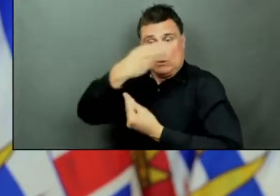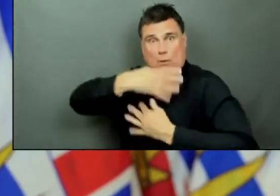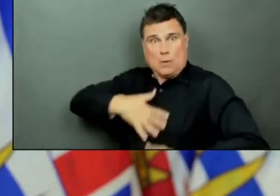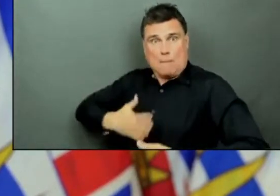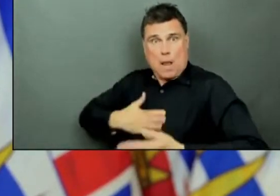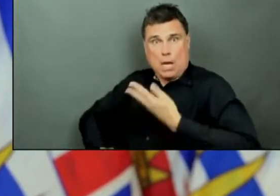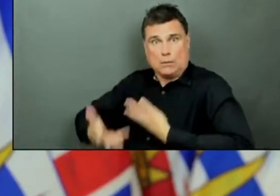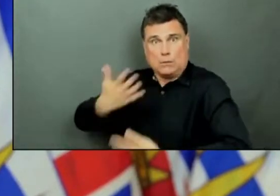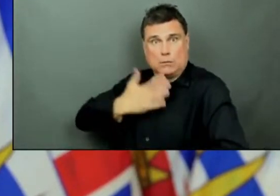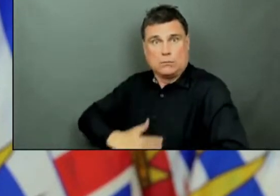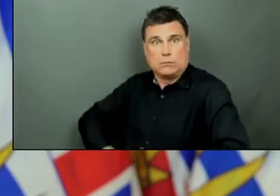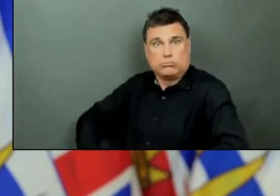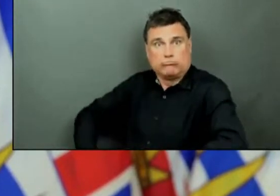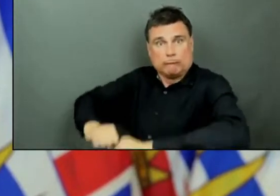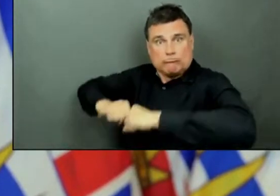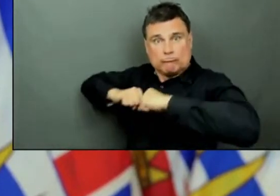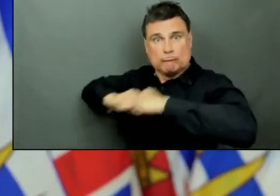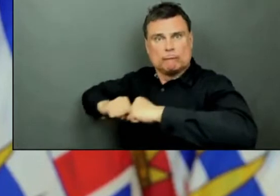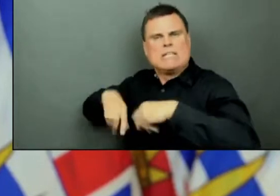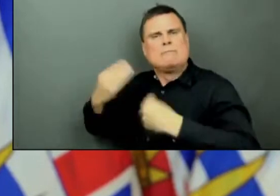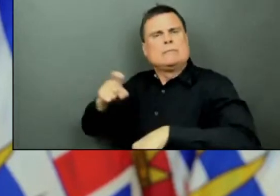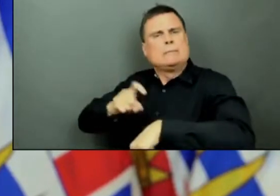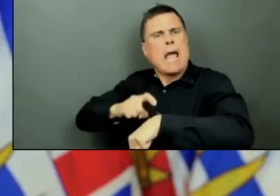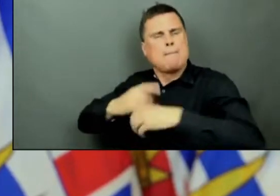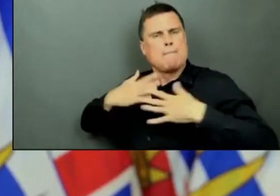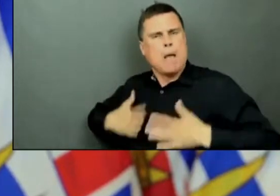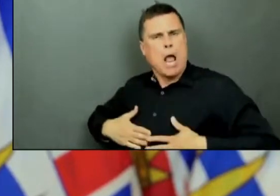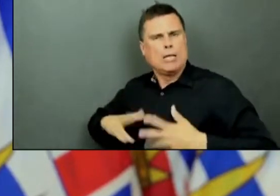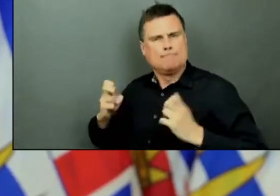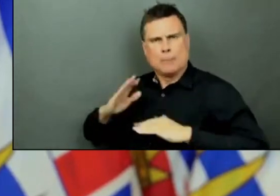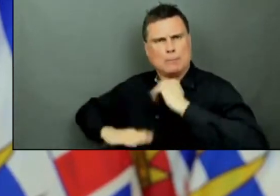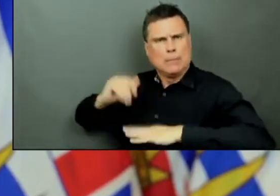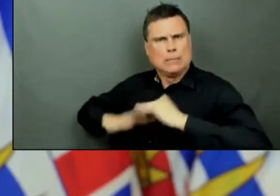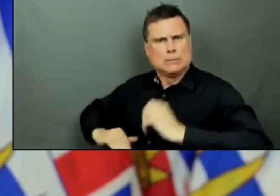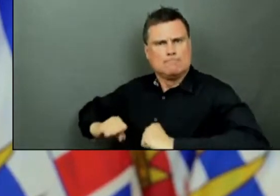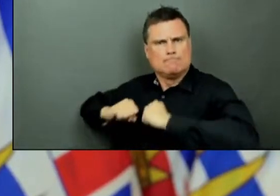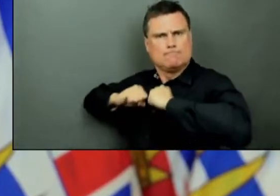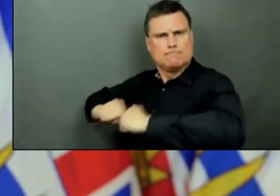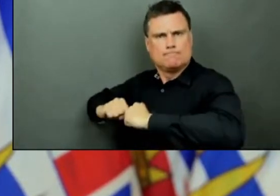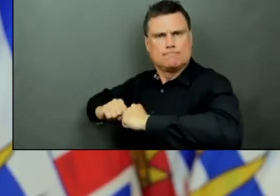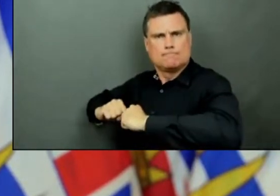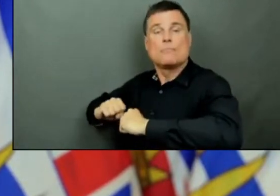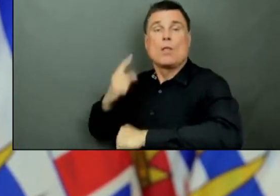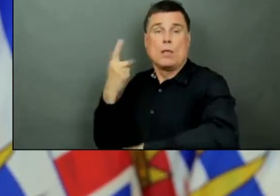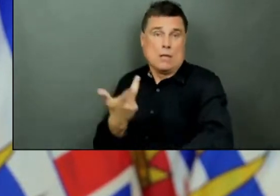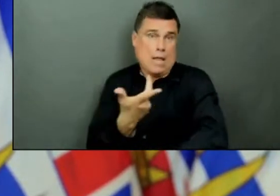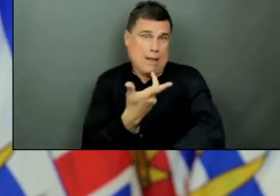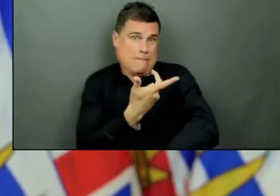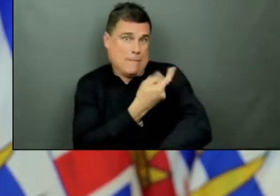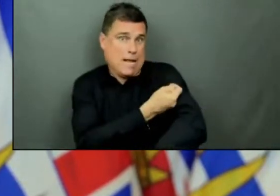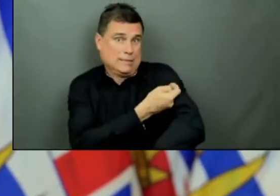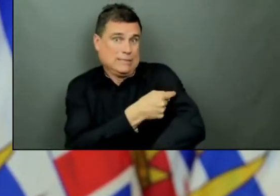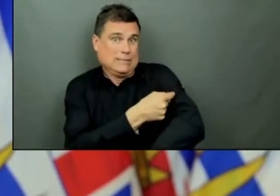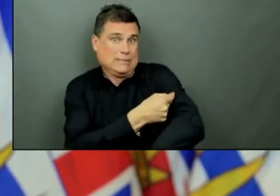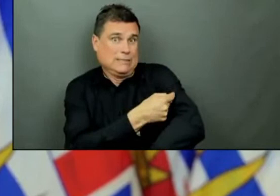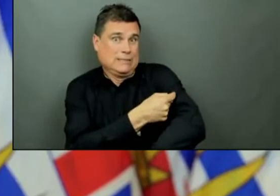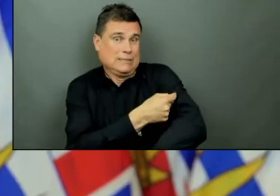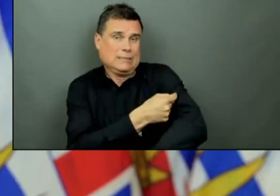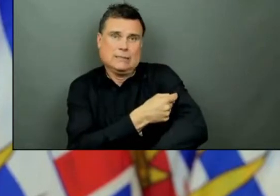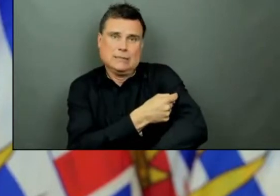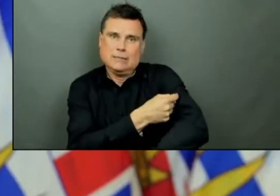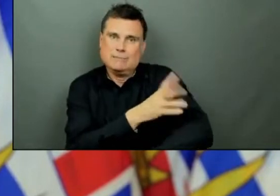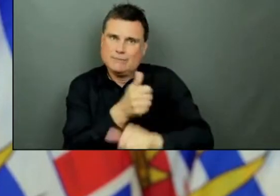full protection to come. And that means we need to continue to pay attention to our full safety measures for the coming